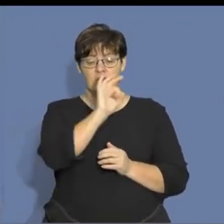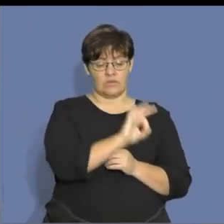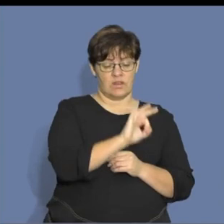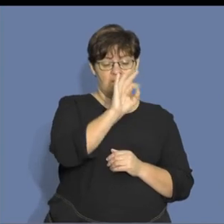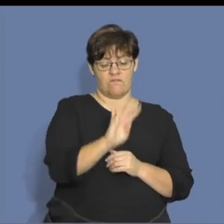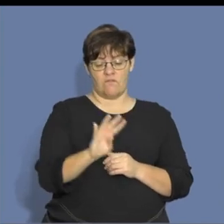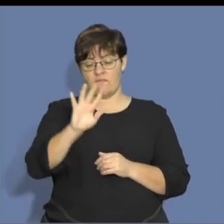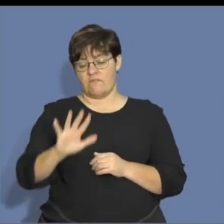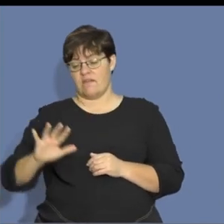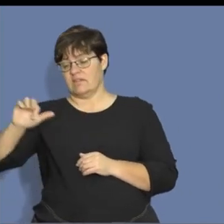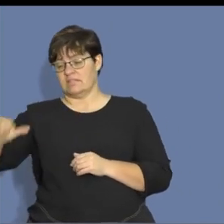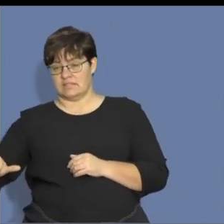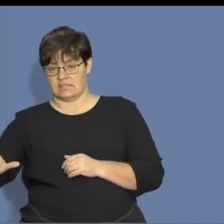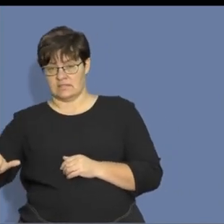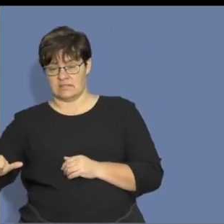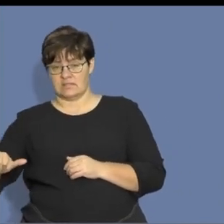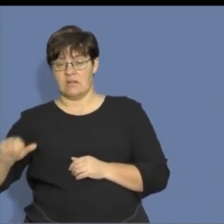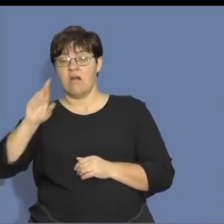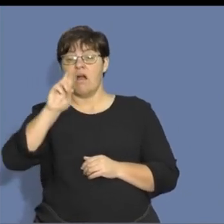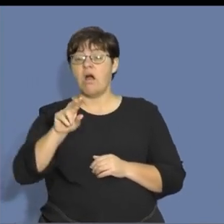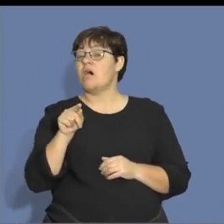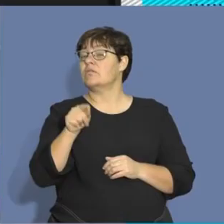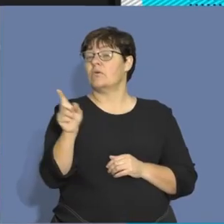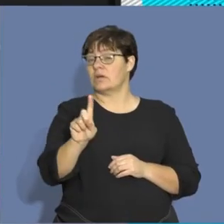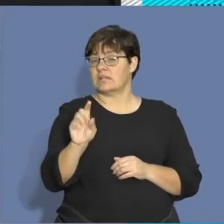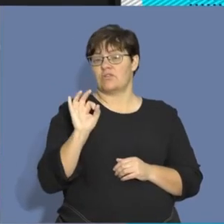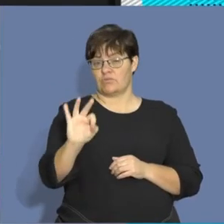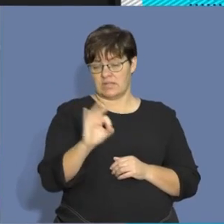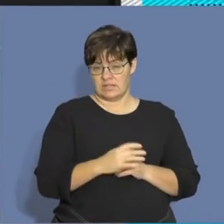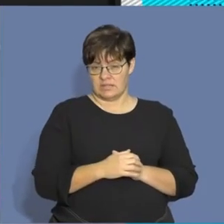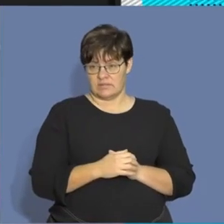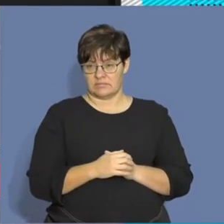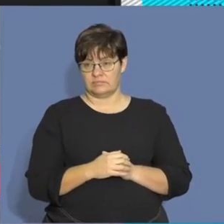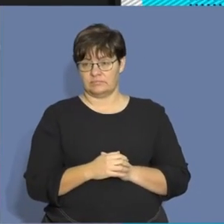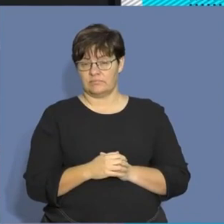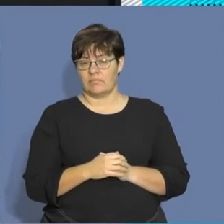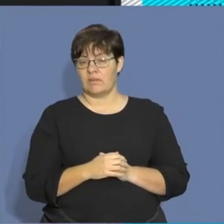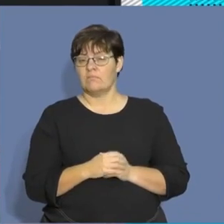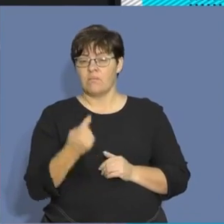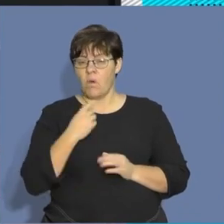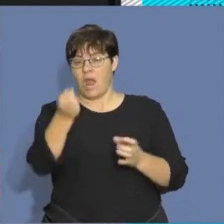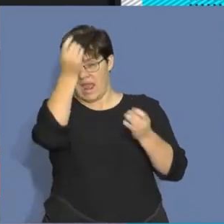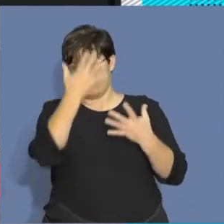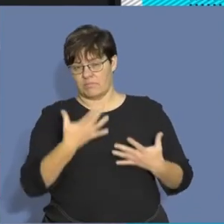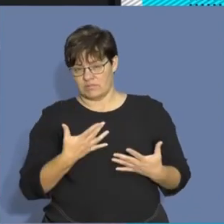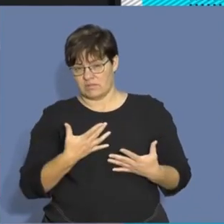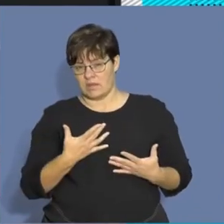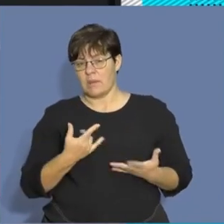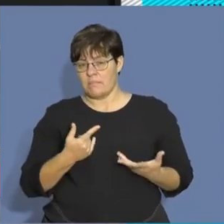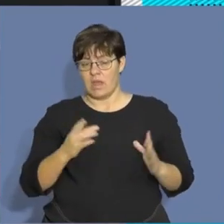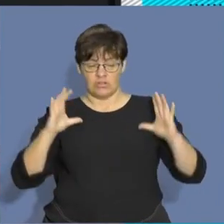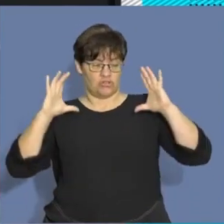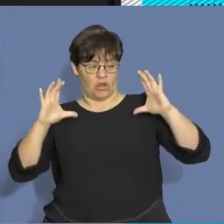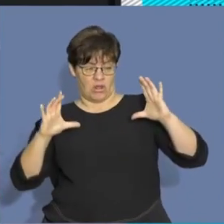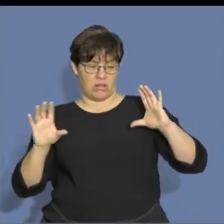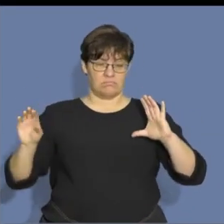there's 6. And so the radius of this circle is 3. Now this gives me a little bit more information about where I must draw my